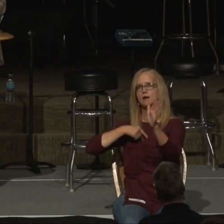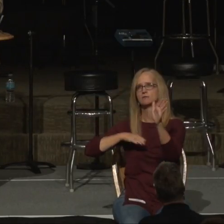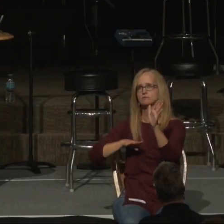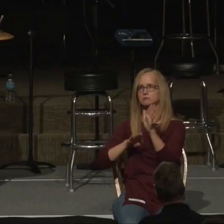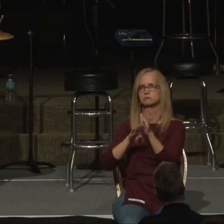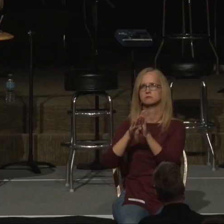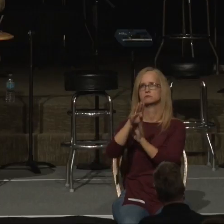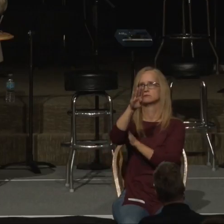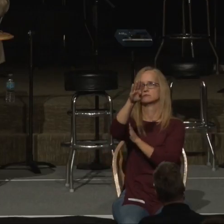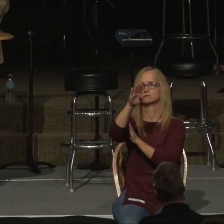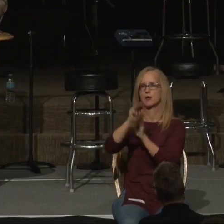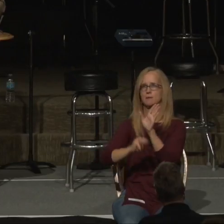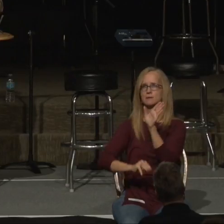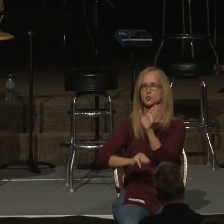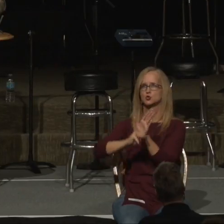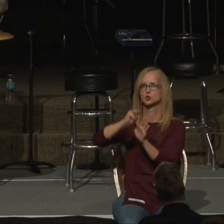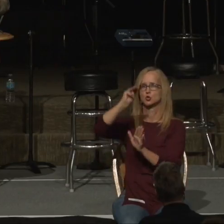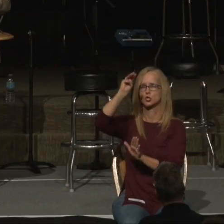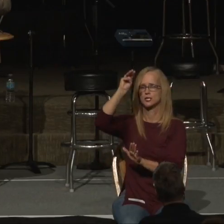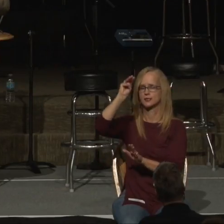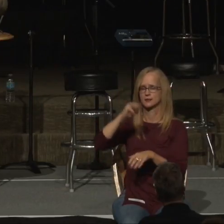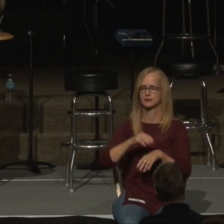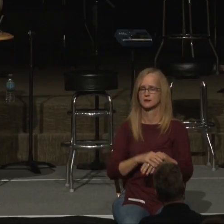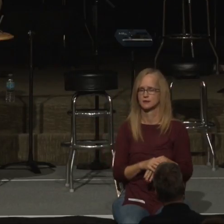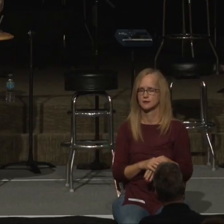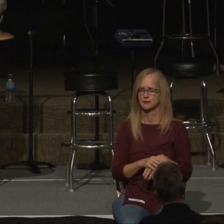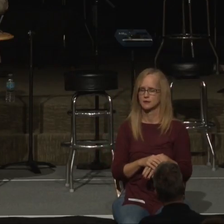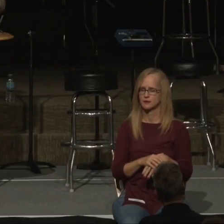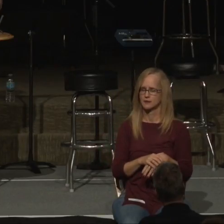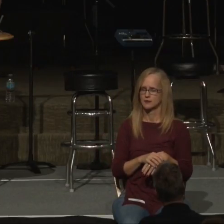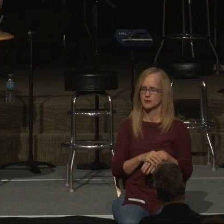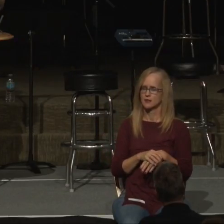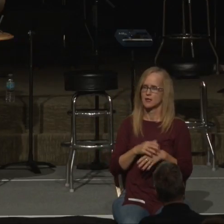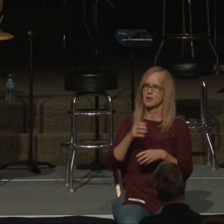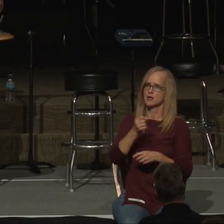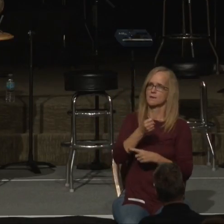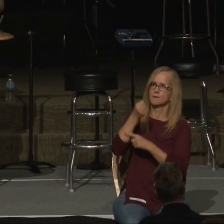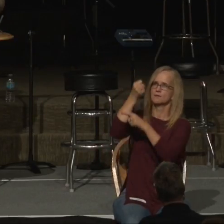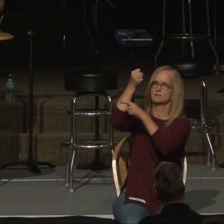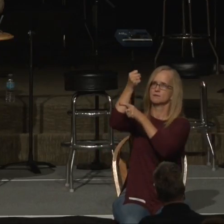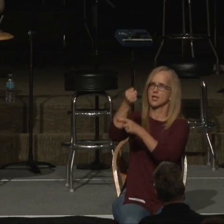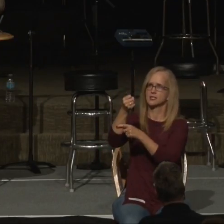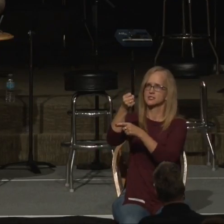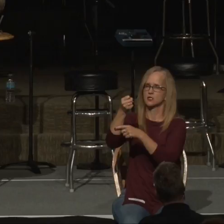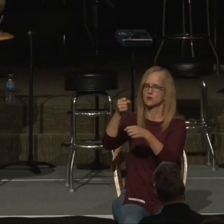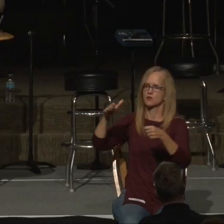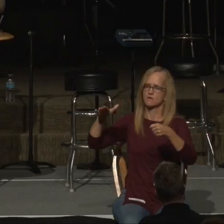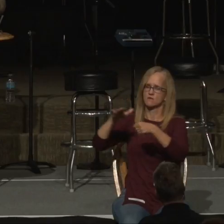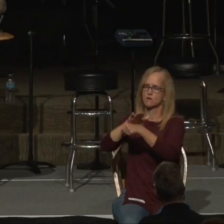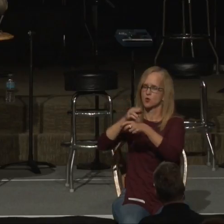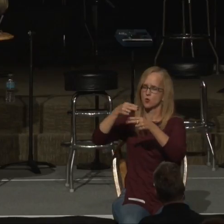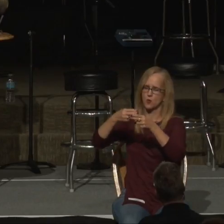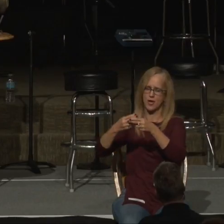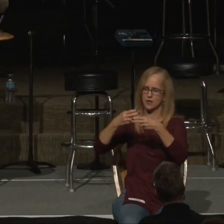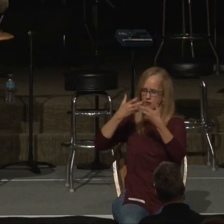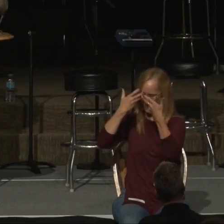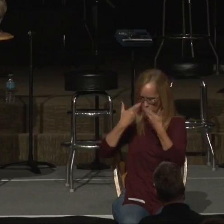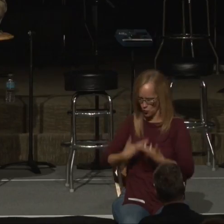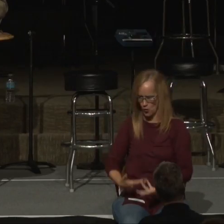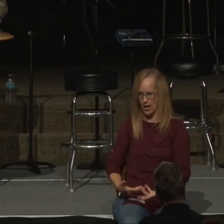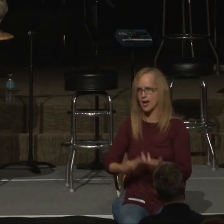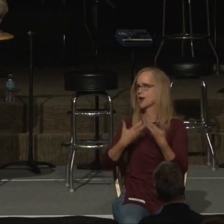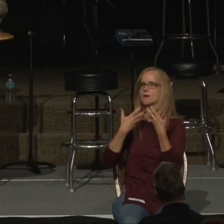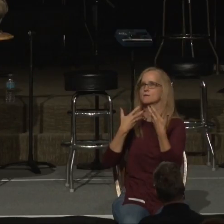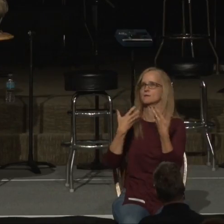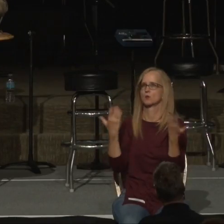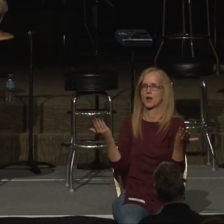am maturing in placing the full weight of who I am and what I am and what